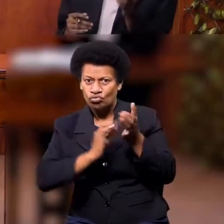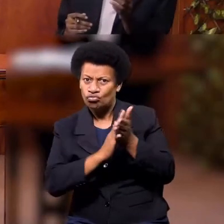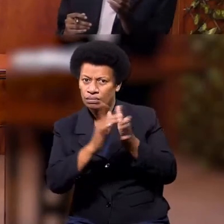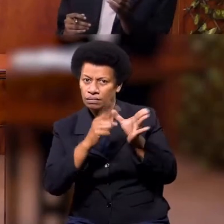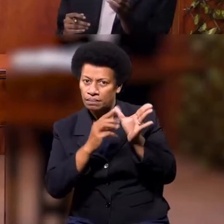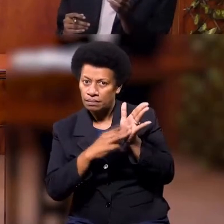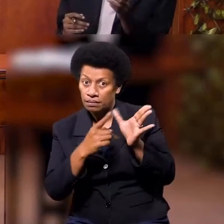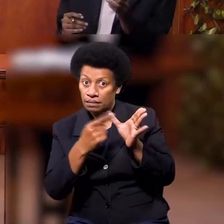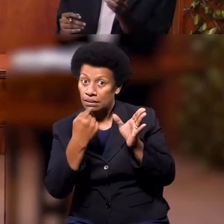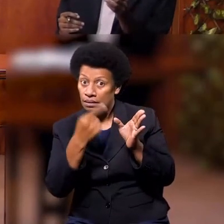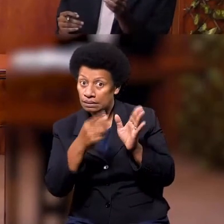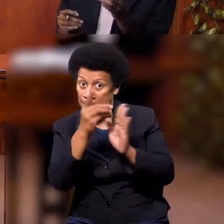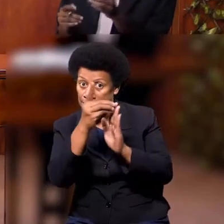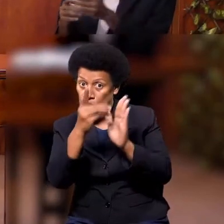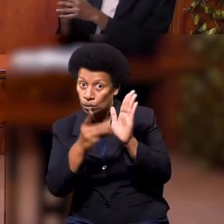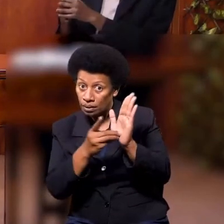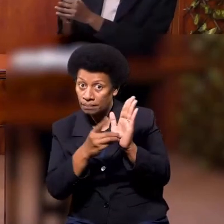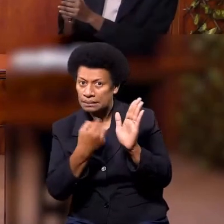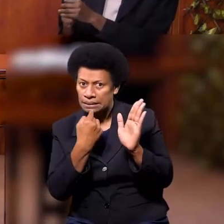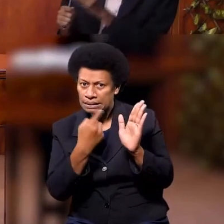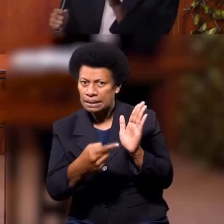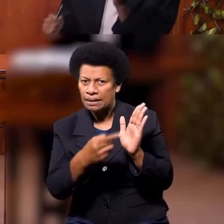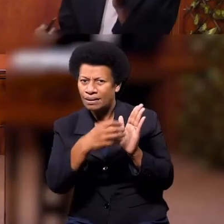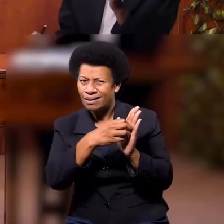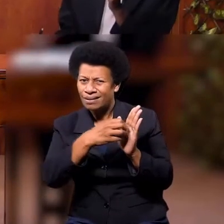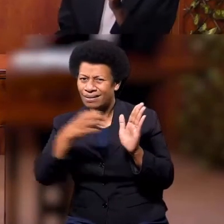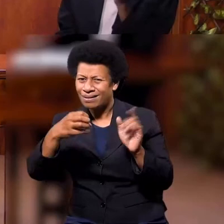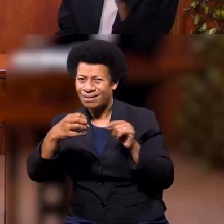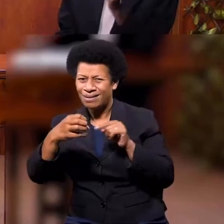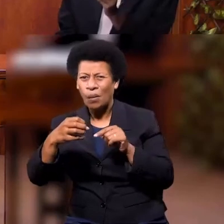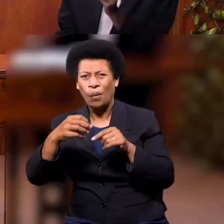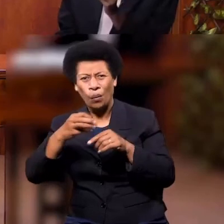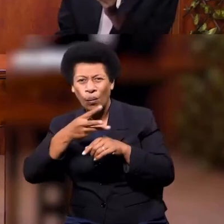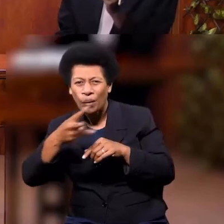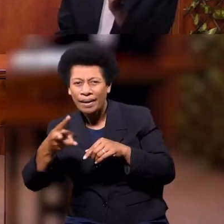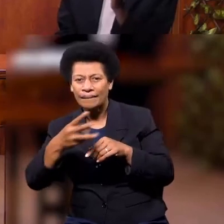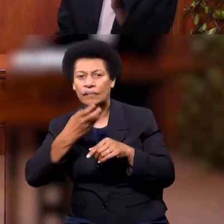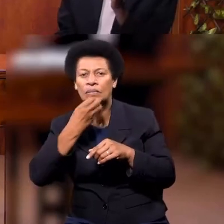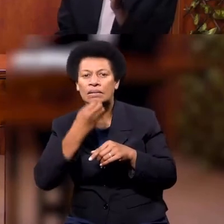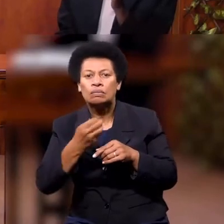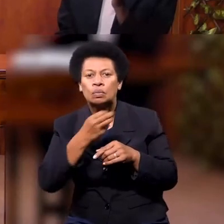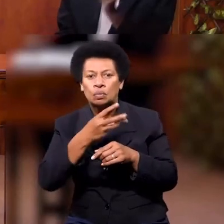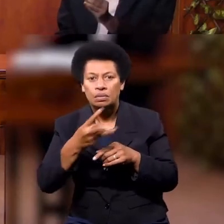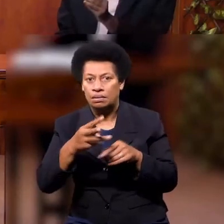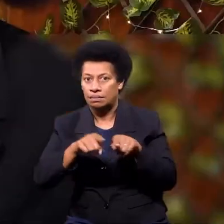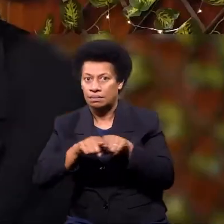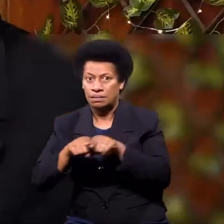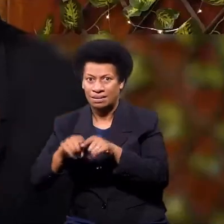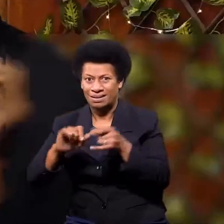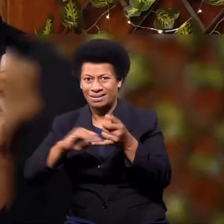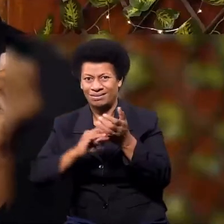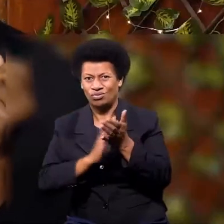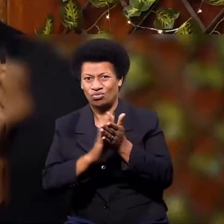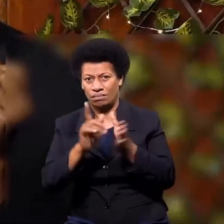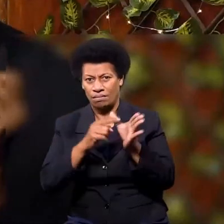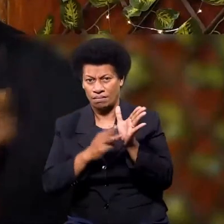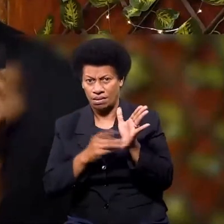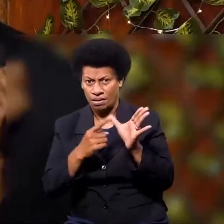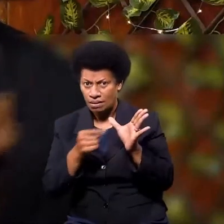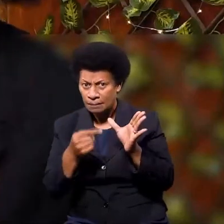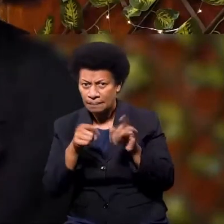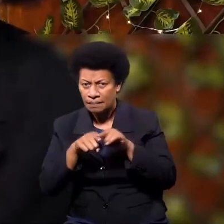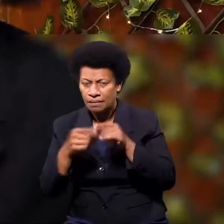of Deuteronomy, and it is derived from the Hebrew word Shema, which means